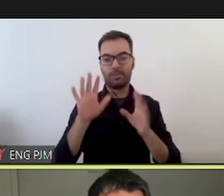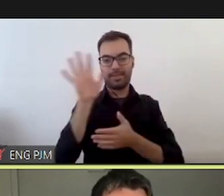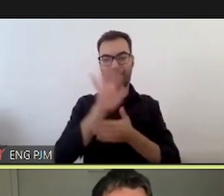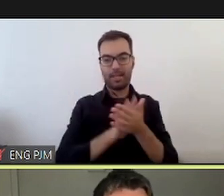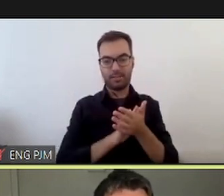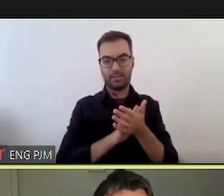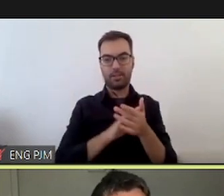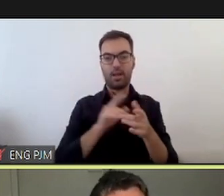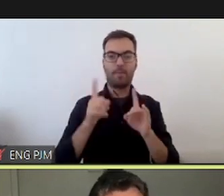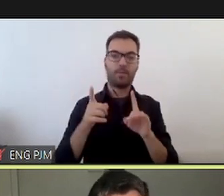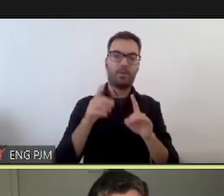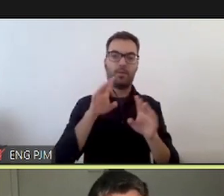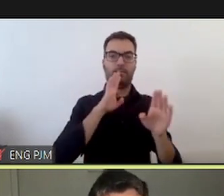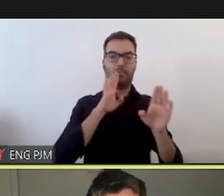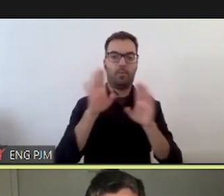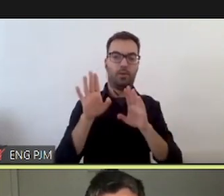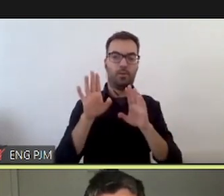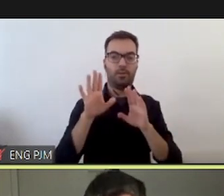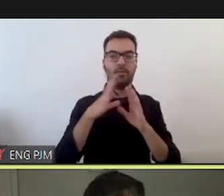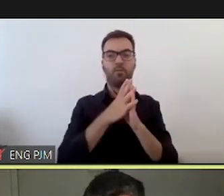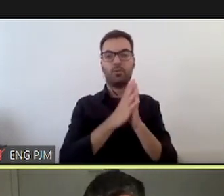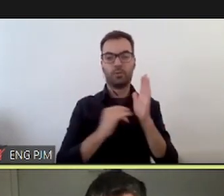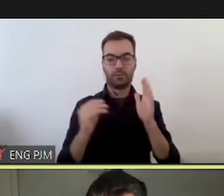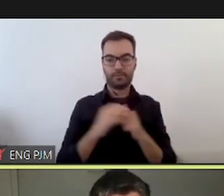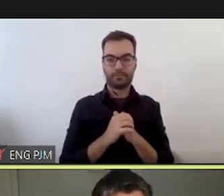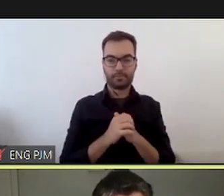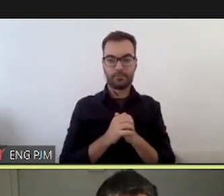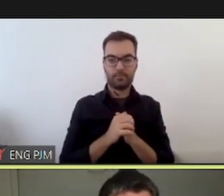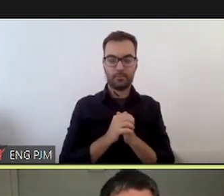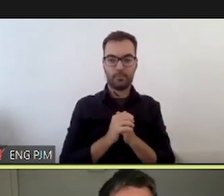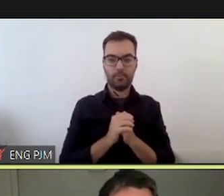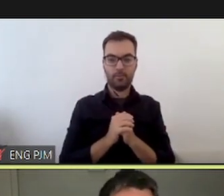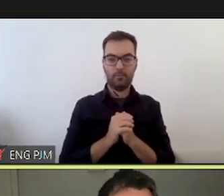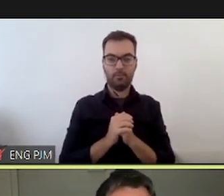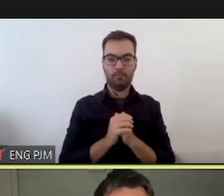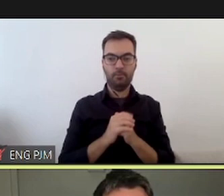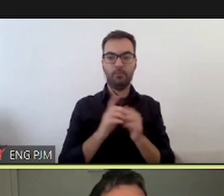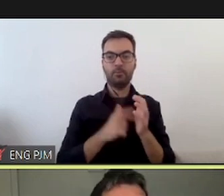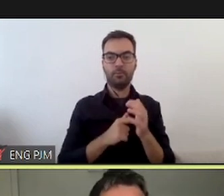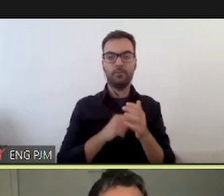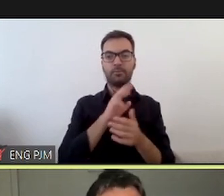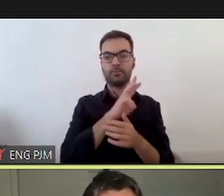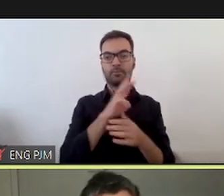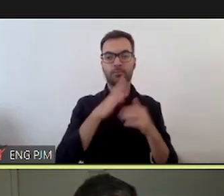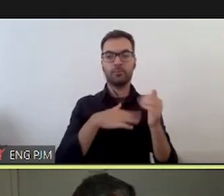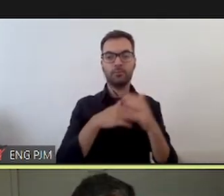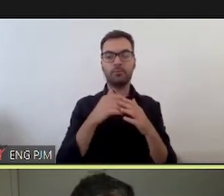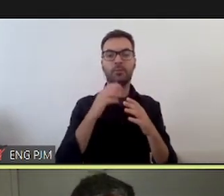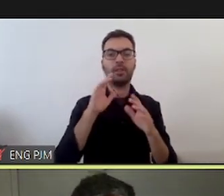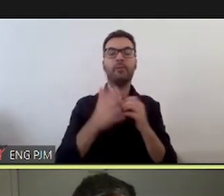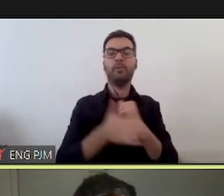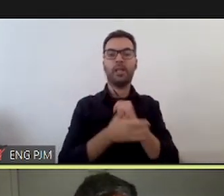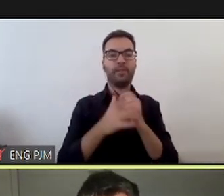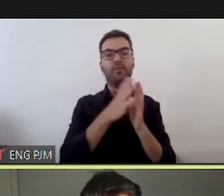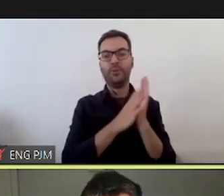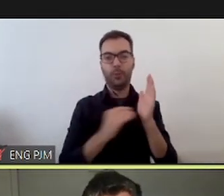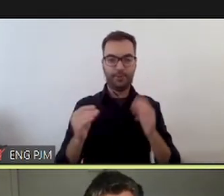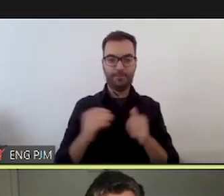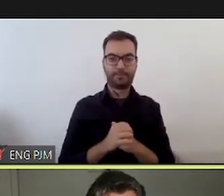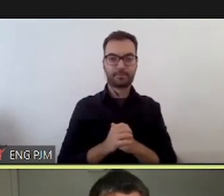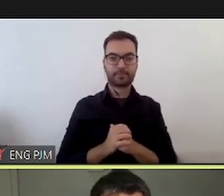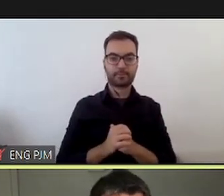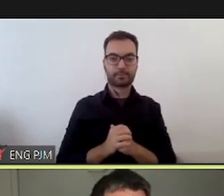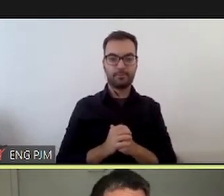content or similar templates, because usually the pages are built based on some templates.